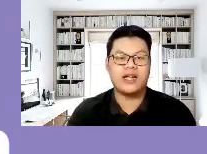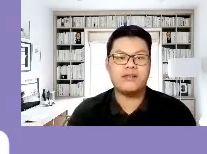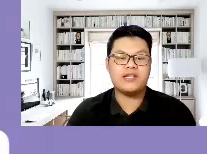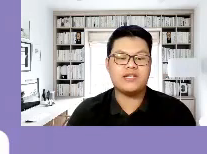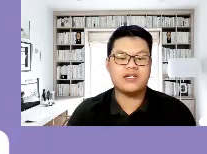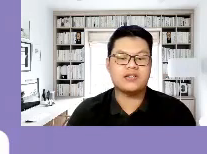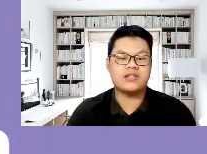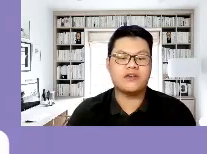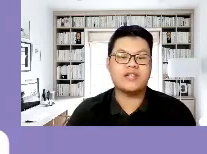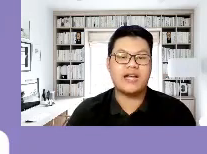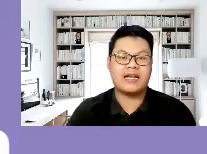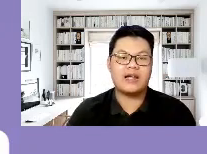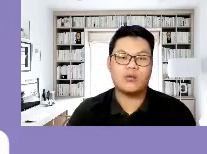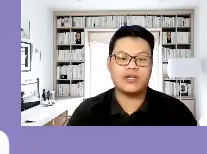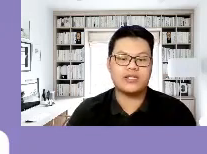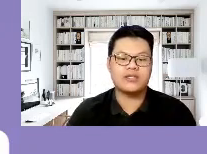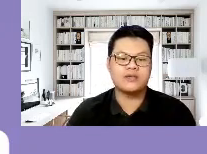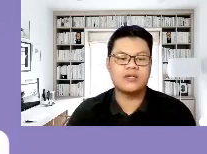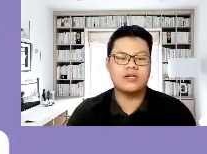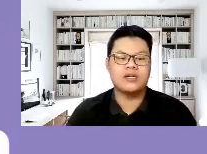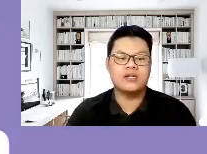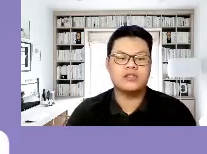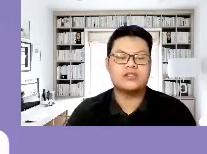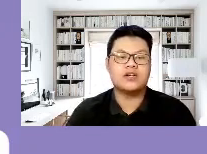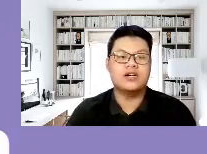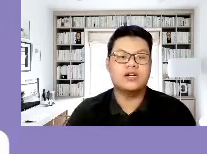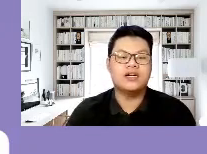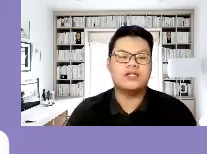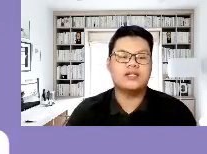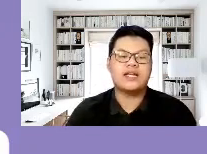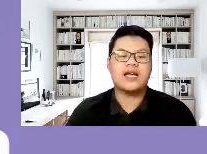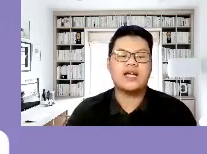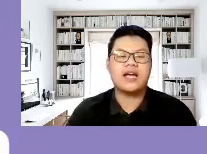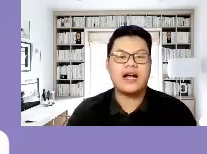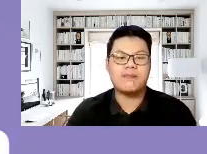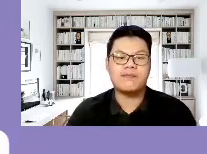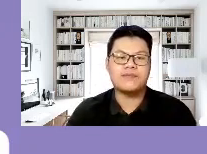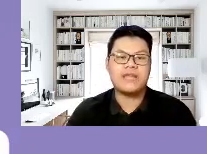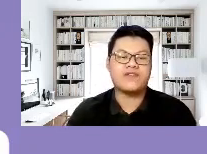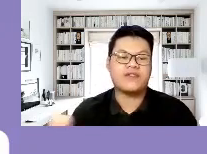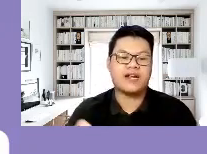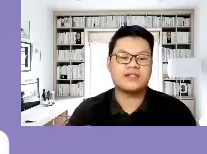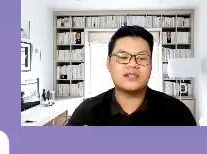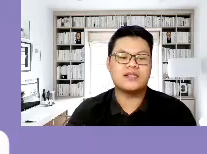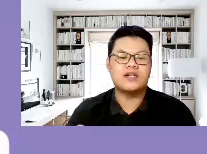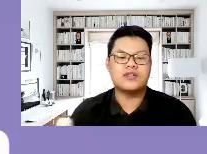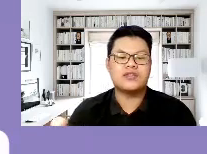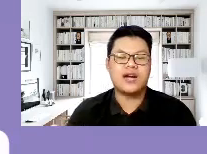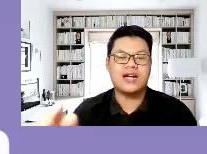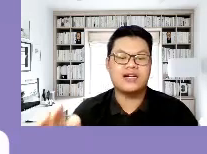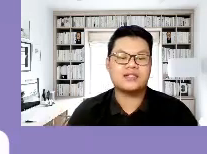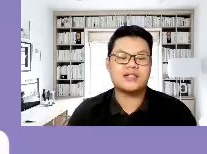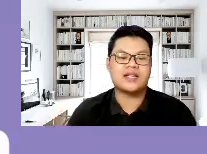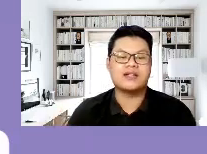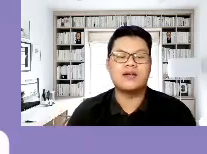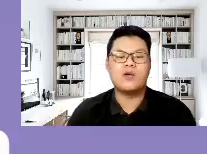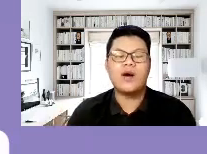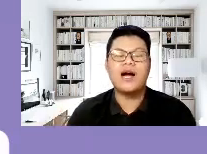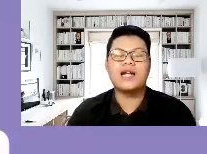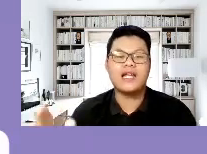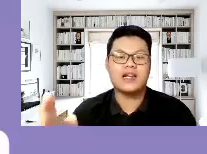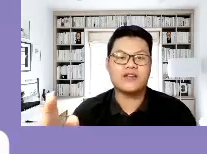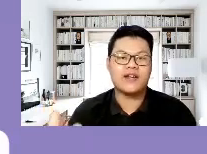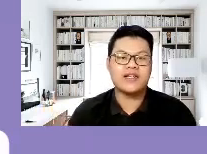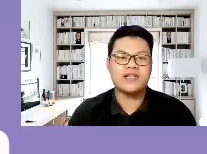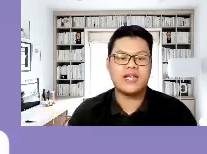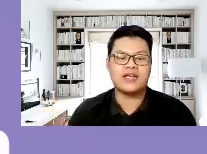to an animations of sign language. So they can help deaf friends to understand